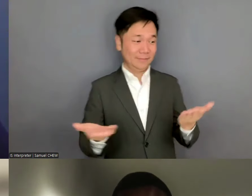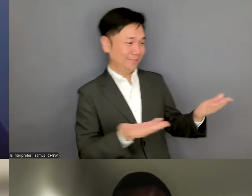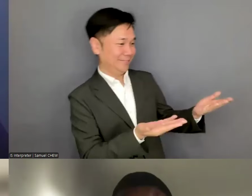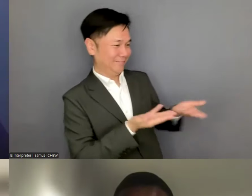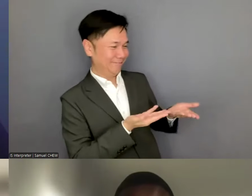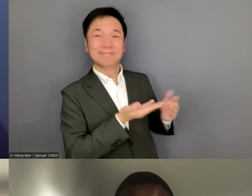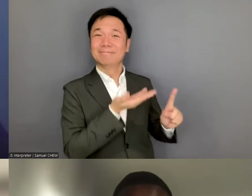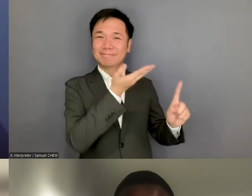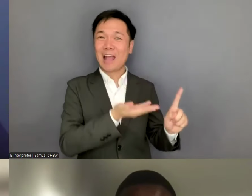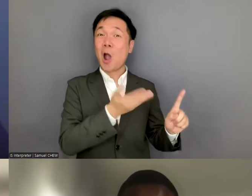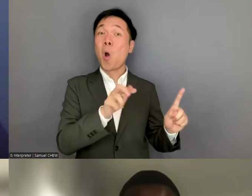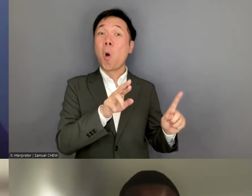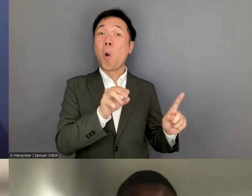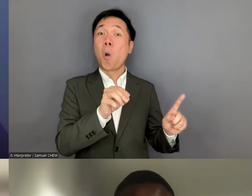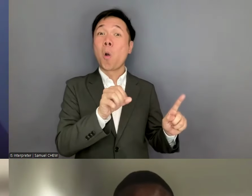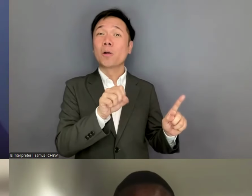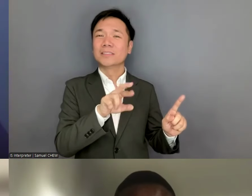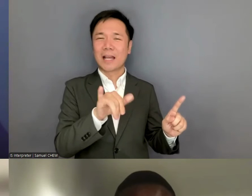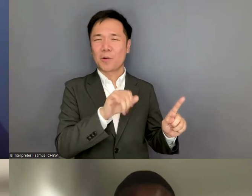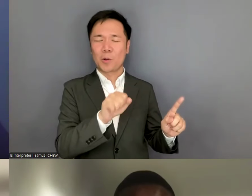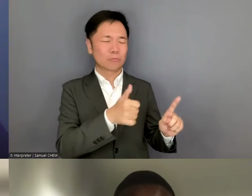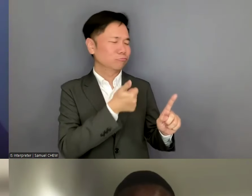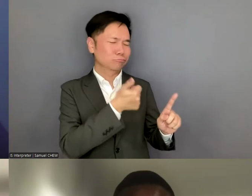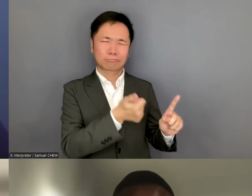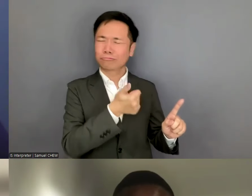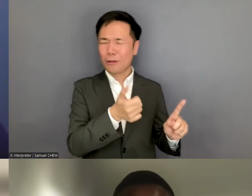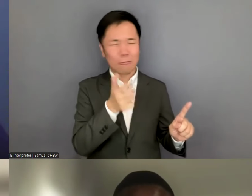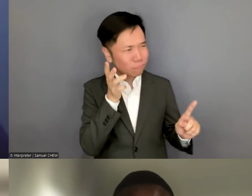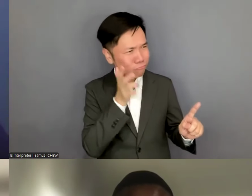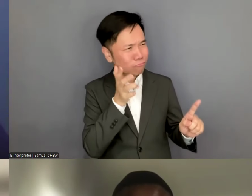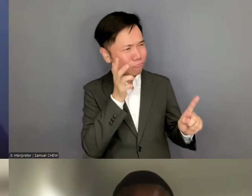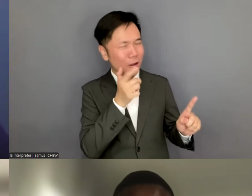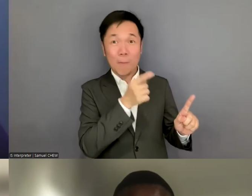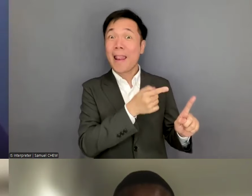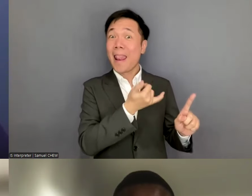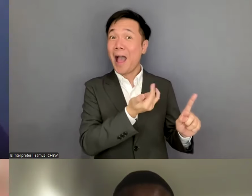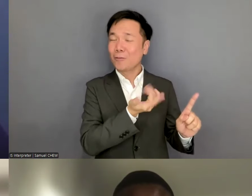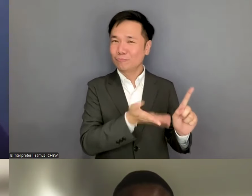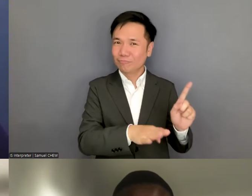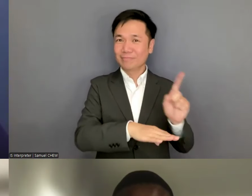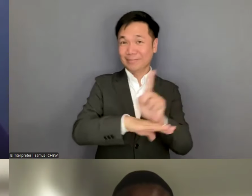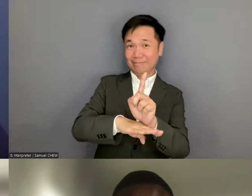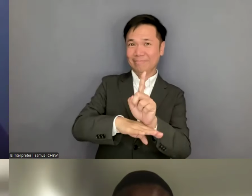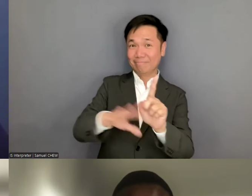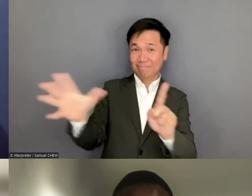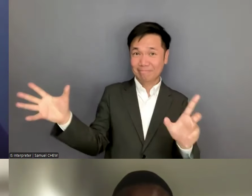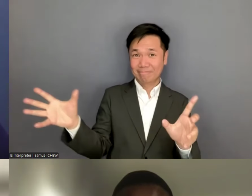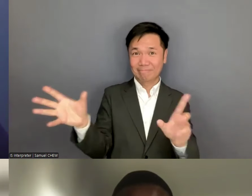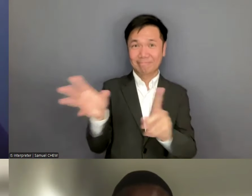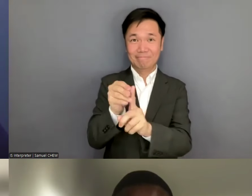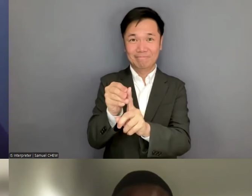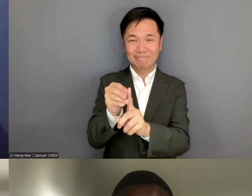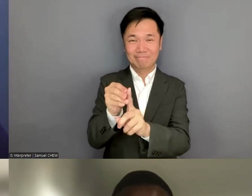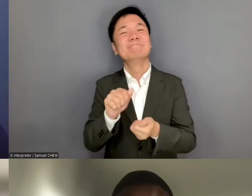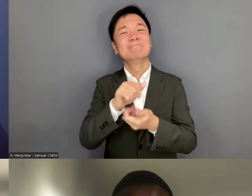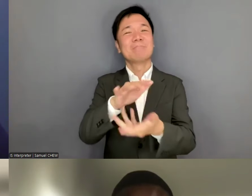who we already have been fortunate to hear a little bit about, who will close today's impactful,